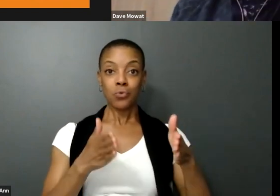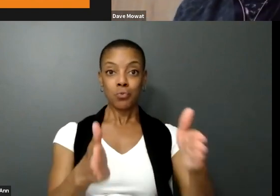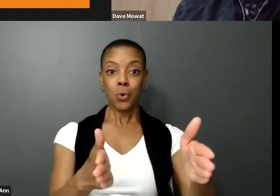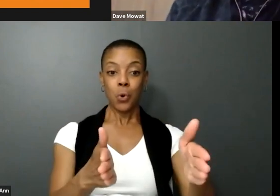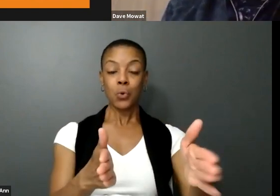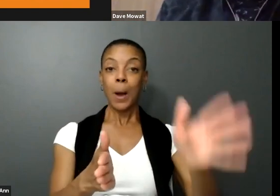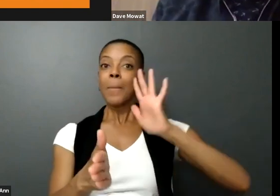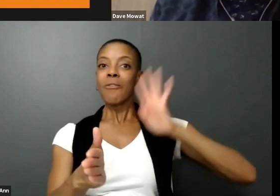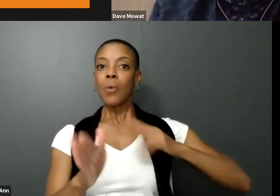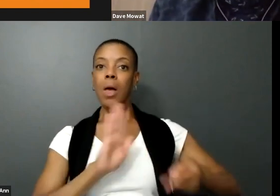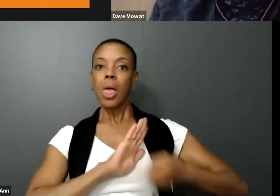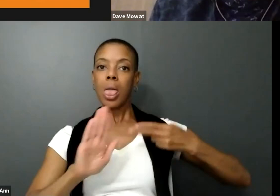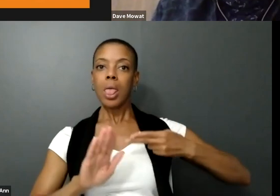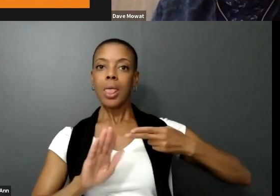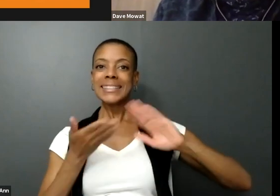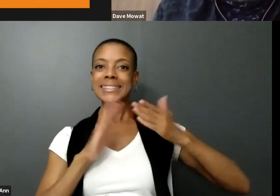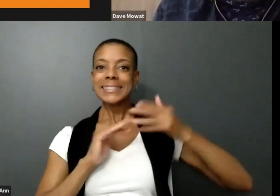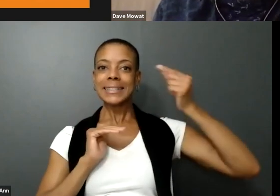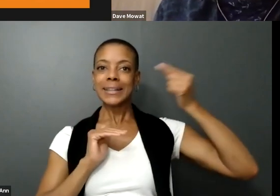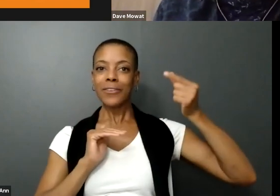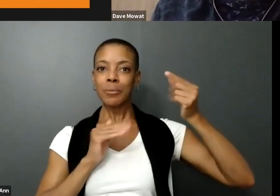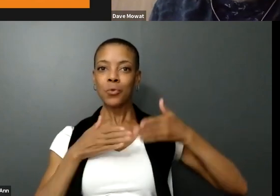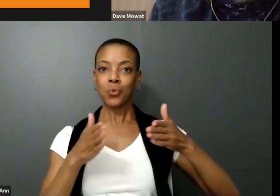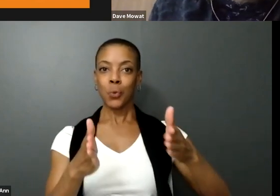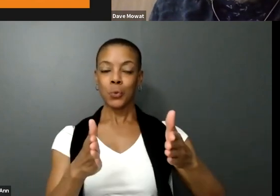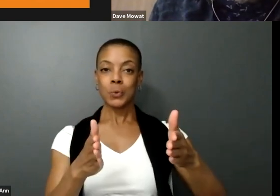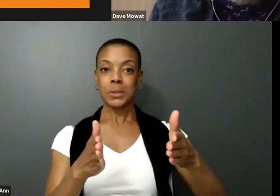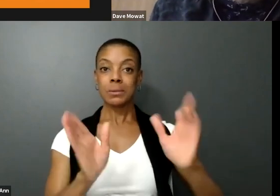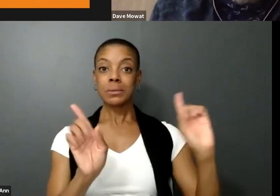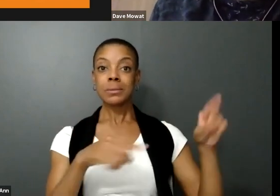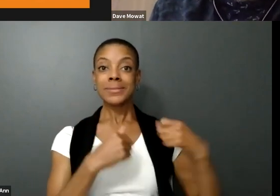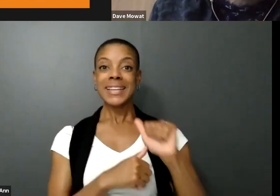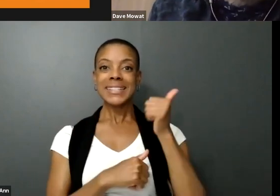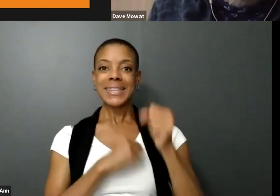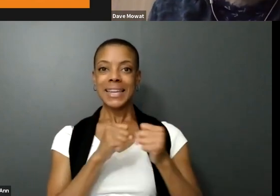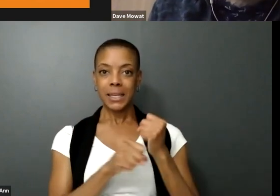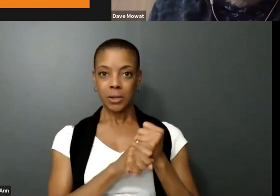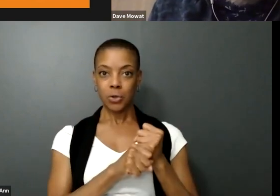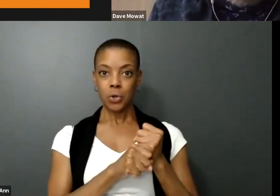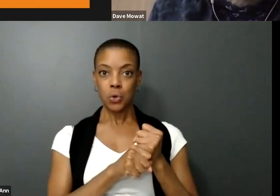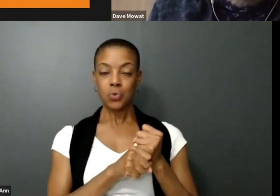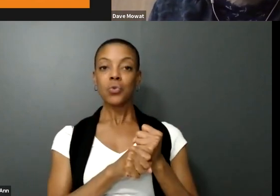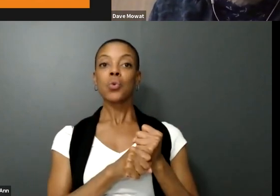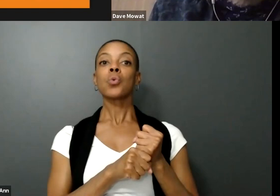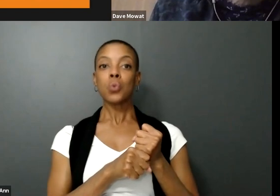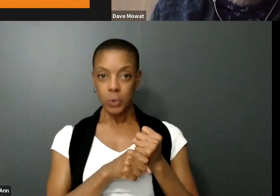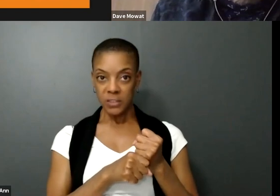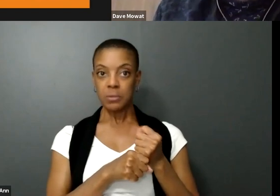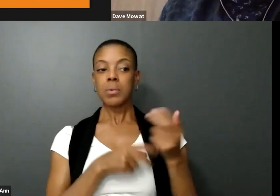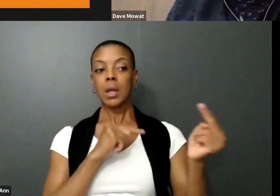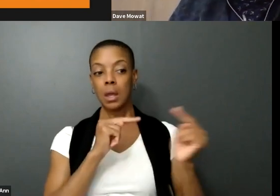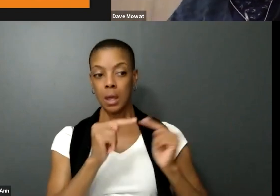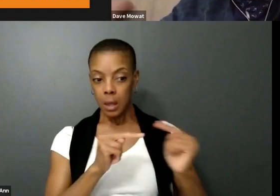roads. And so it's been 10 years that we have been going through the process of arriving at a negotiated